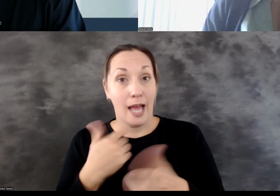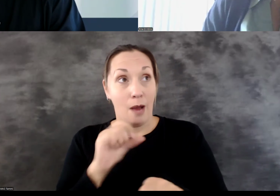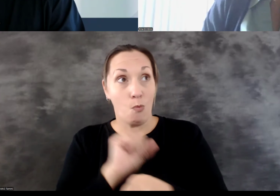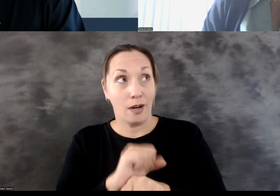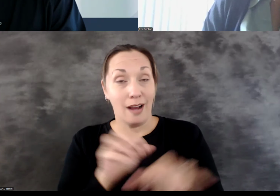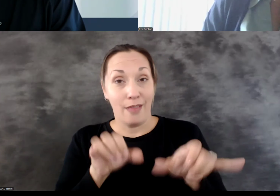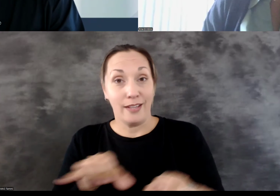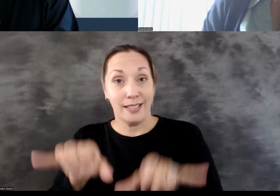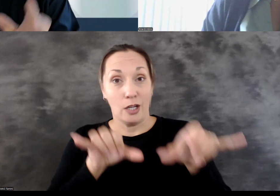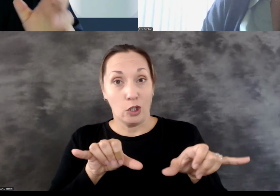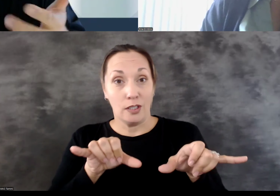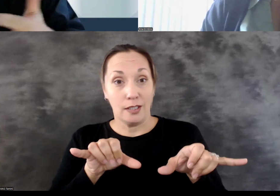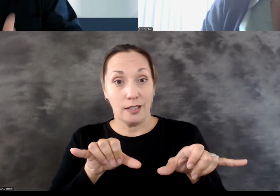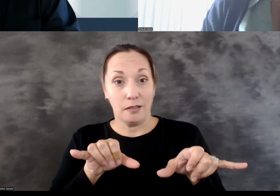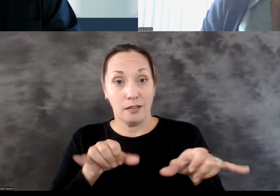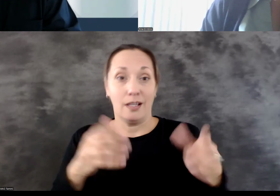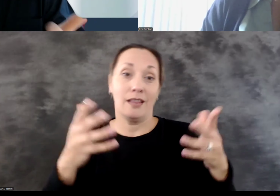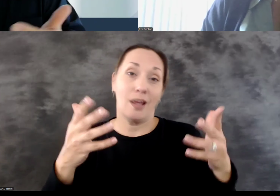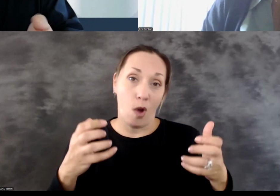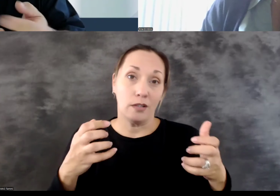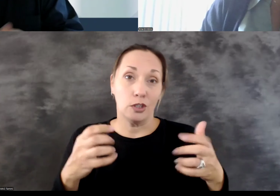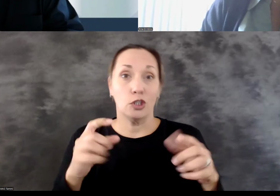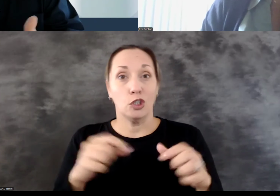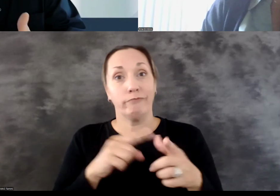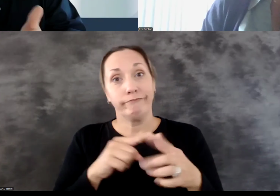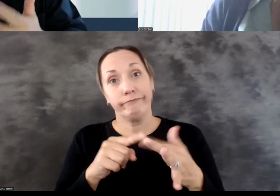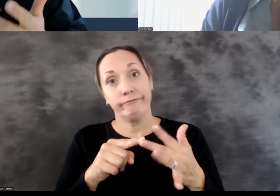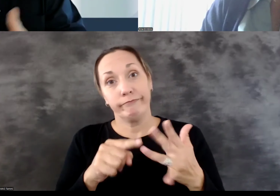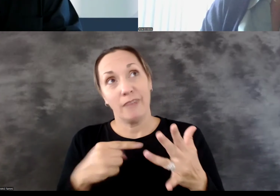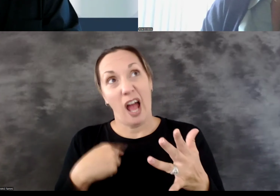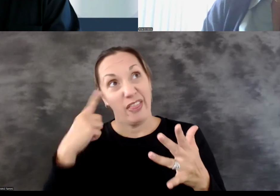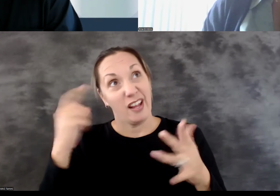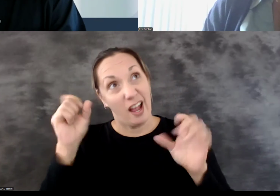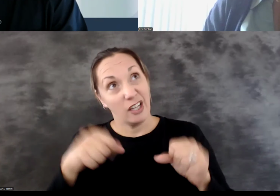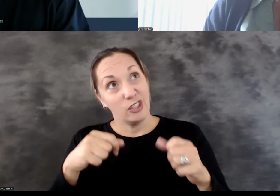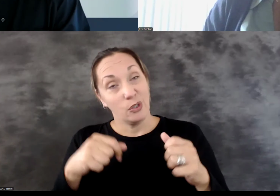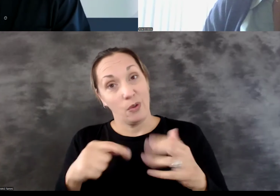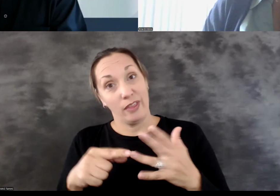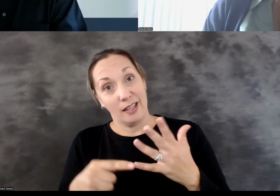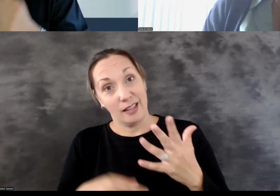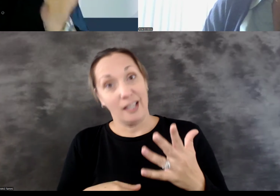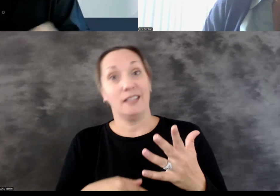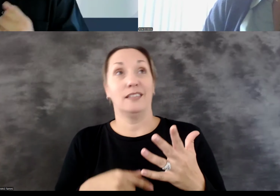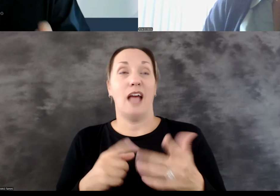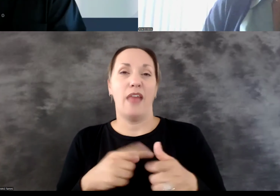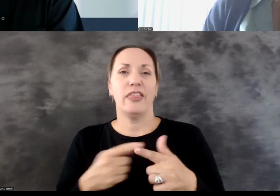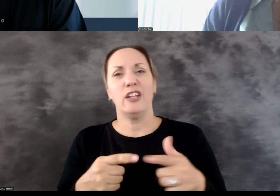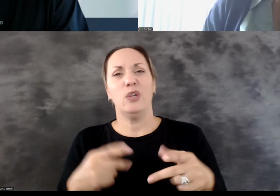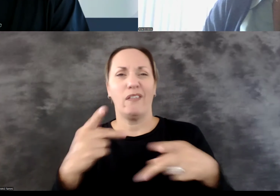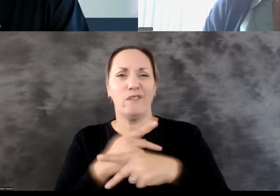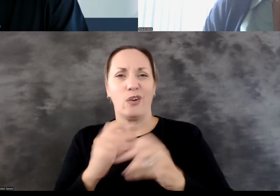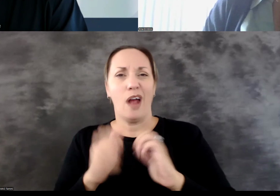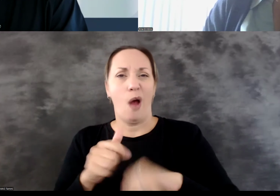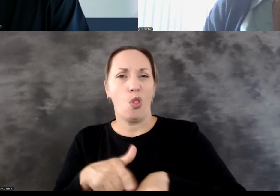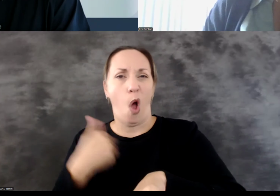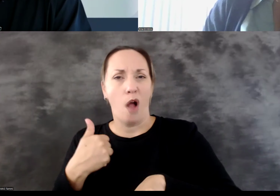standard and they want to do X, Y, and Z, and I think I could do this and it would take this amount of time. So all of those conversations basically take